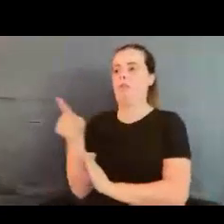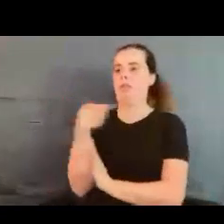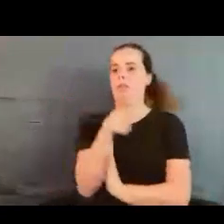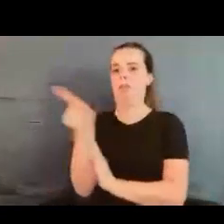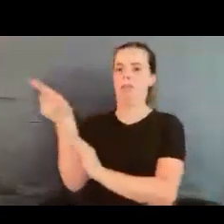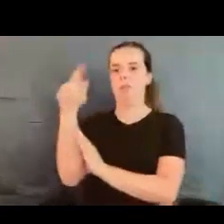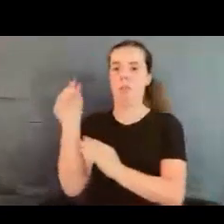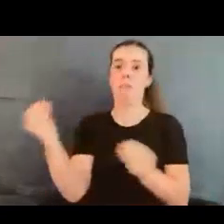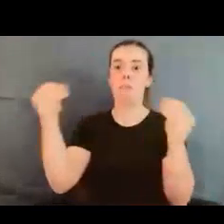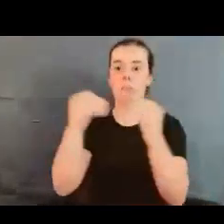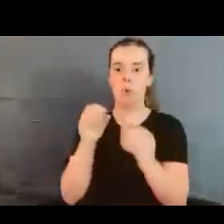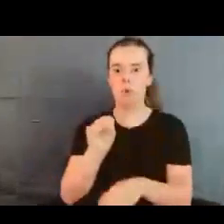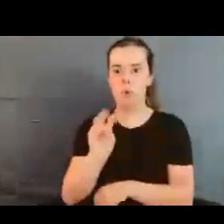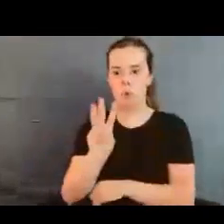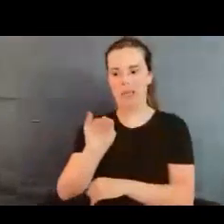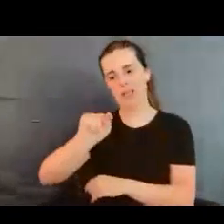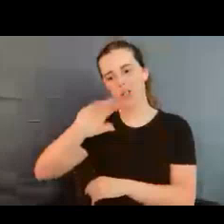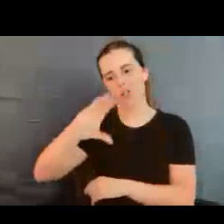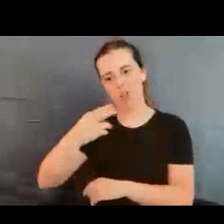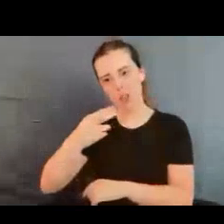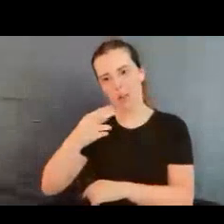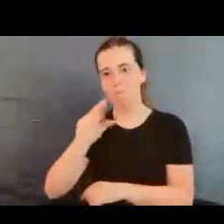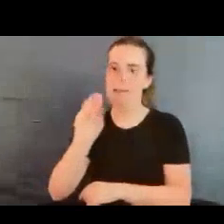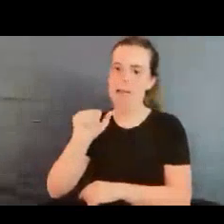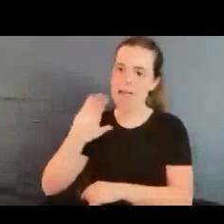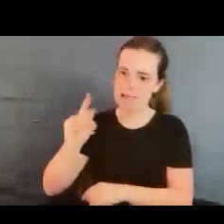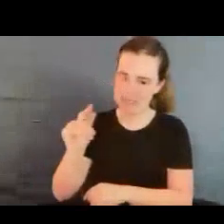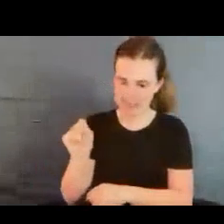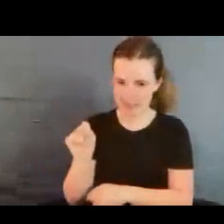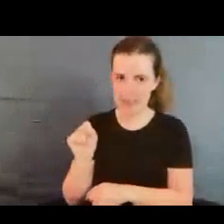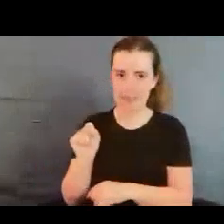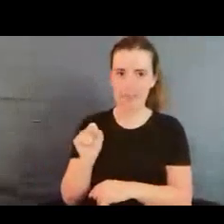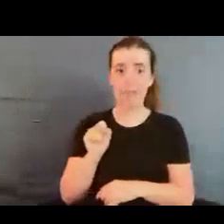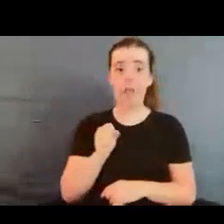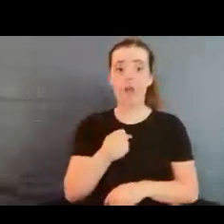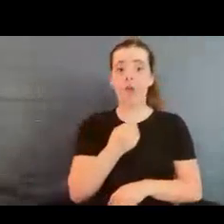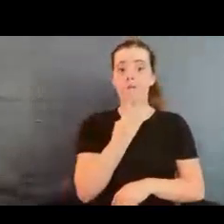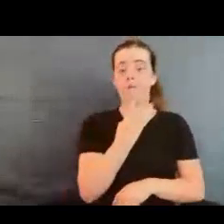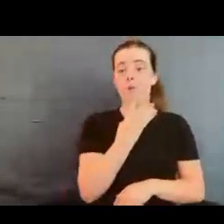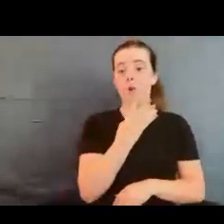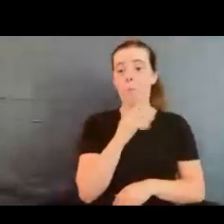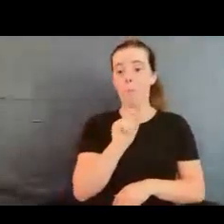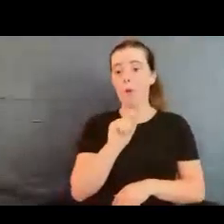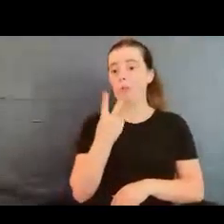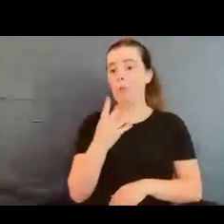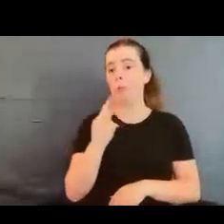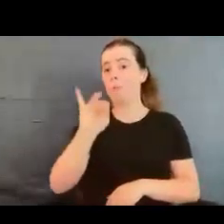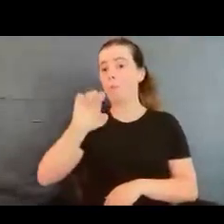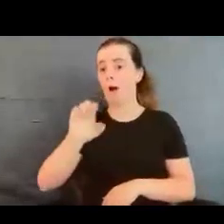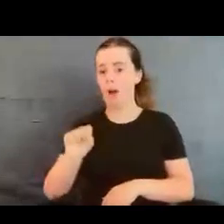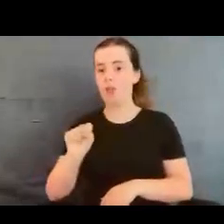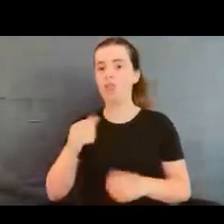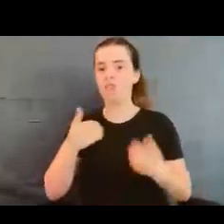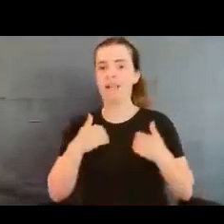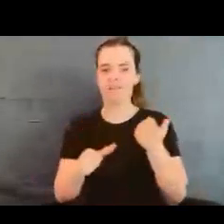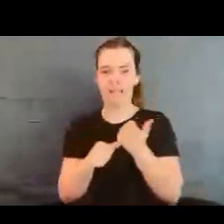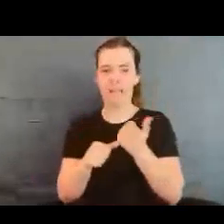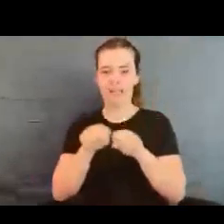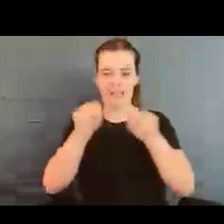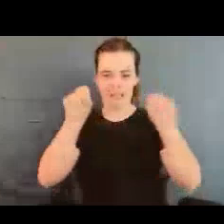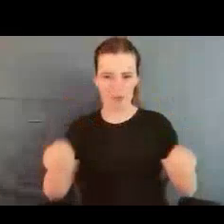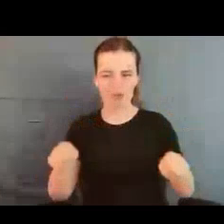first 4 miles. There is an aid station 4.2 miles into the race, and there's hydration and fuel. And I would also